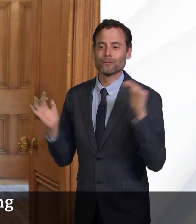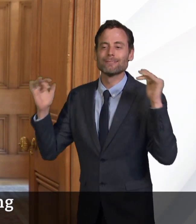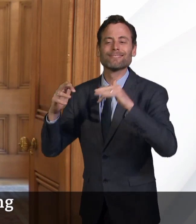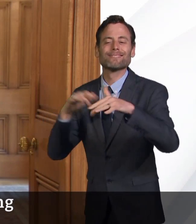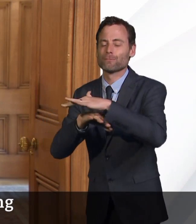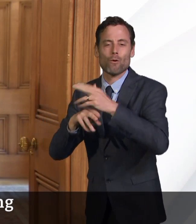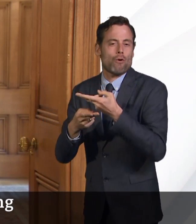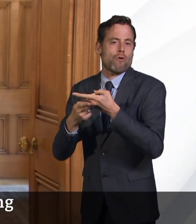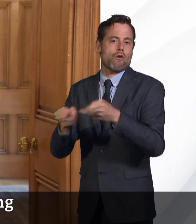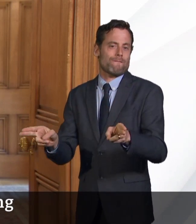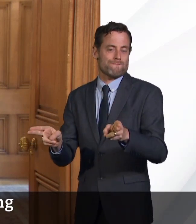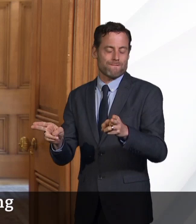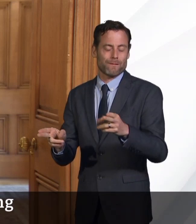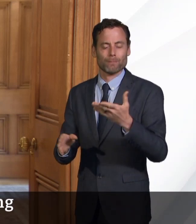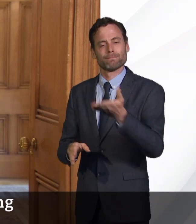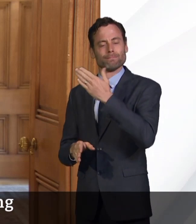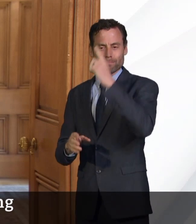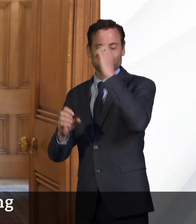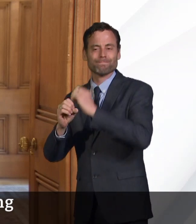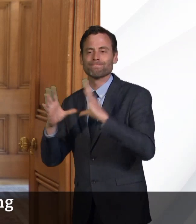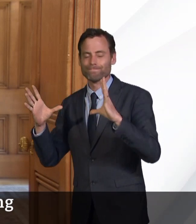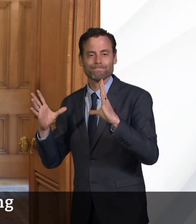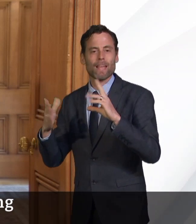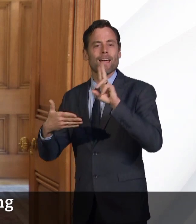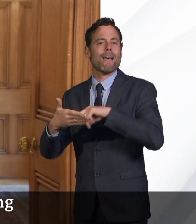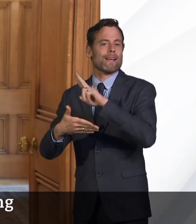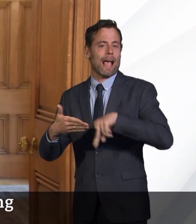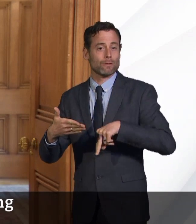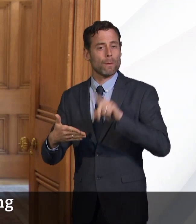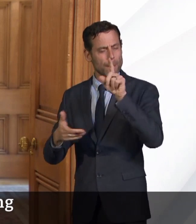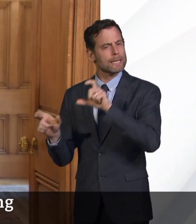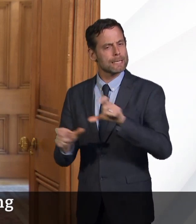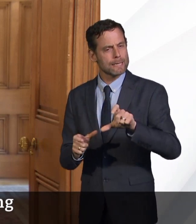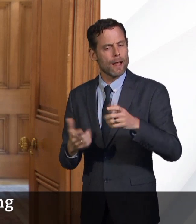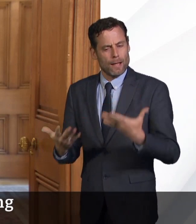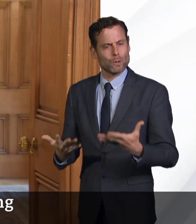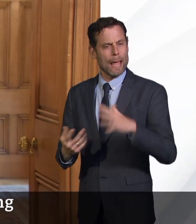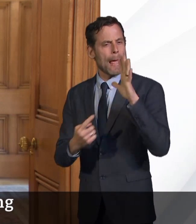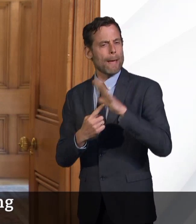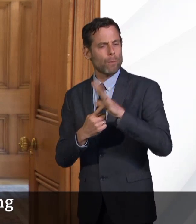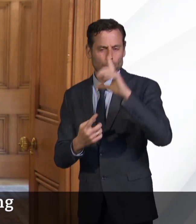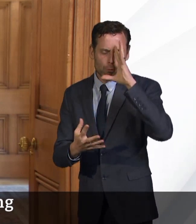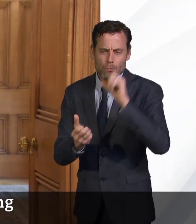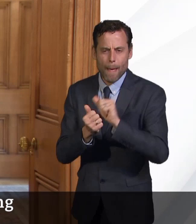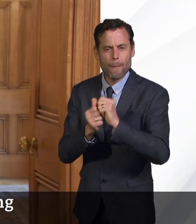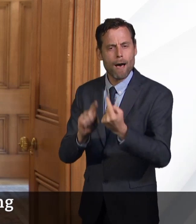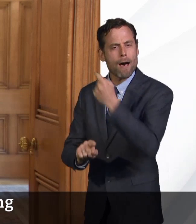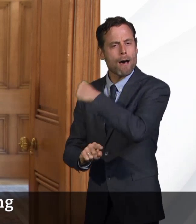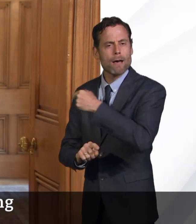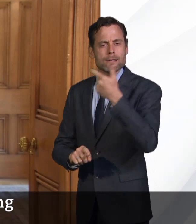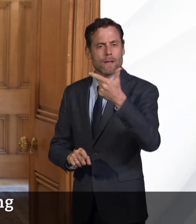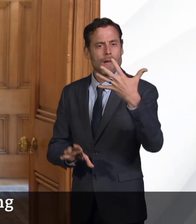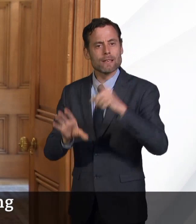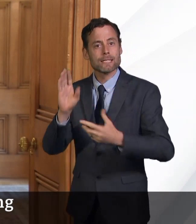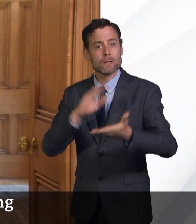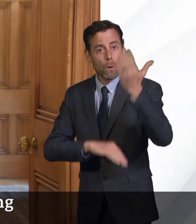to take place as originally envisaged. Today is an important day to pause and remember, and 75 years